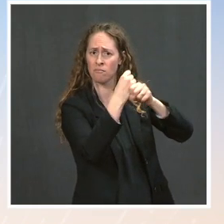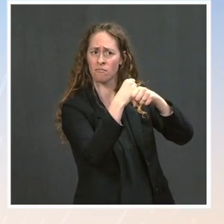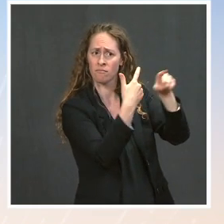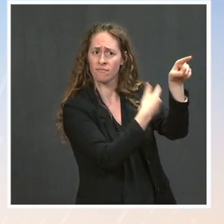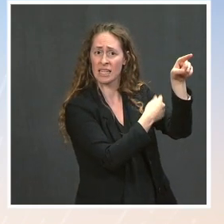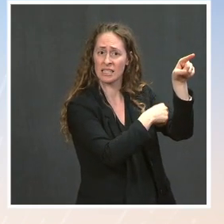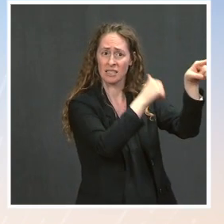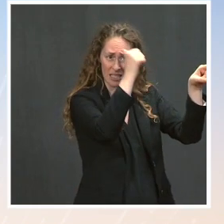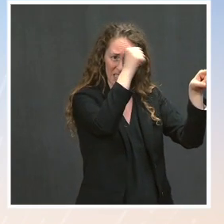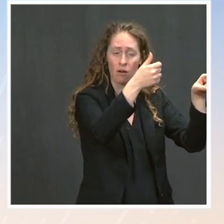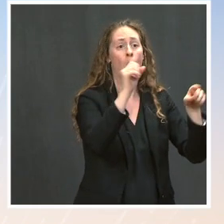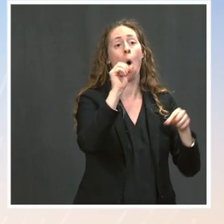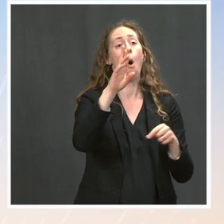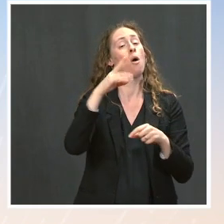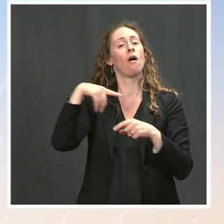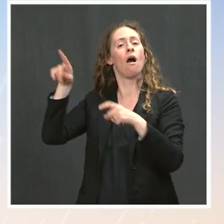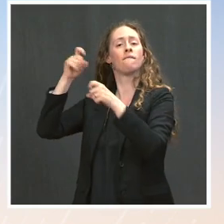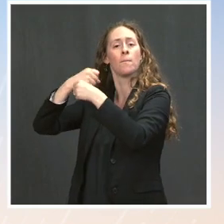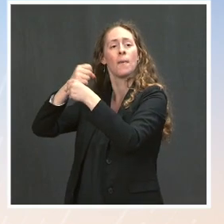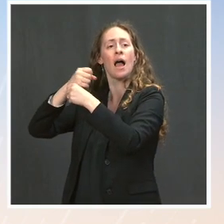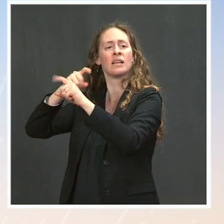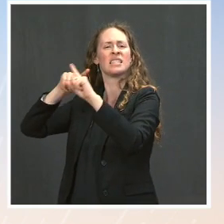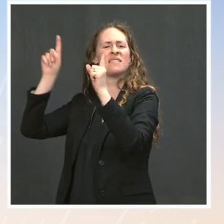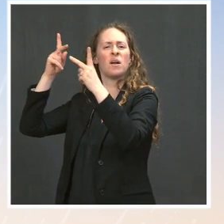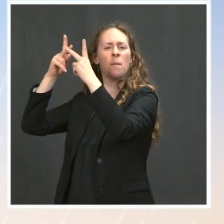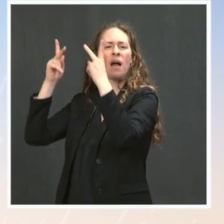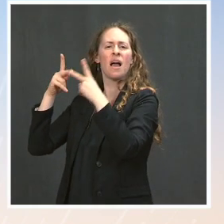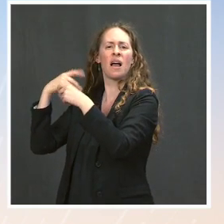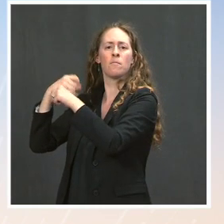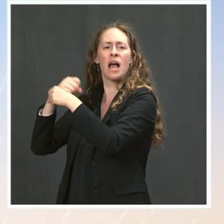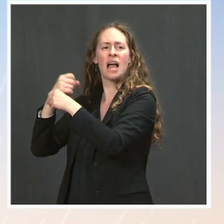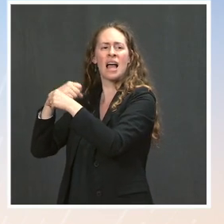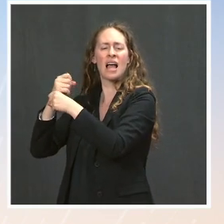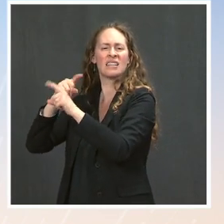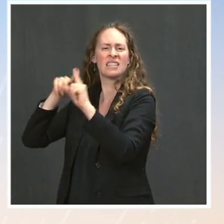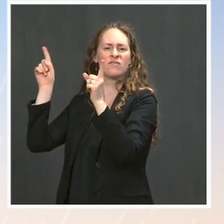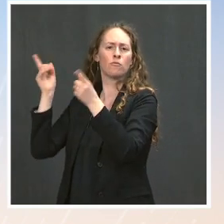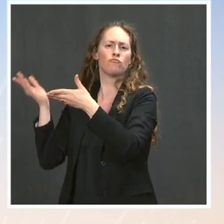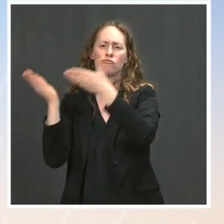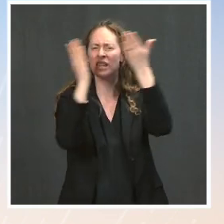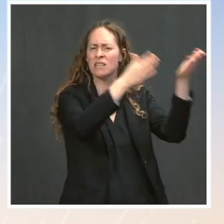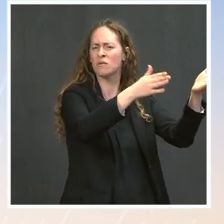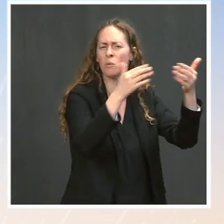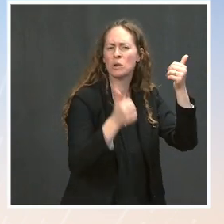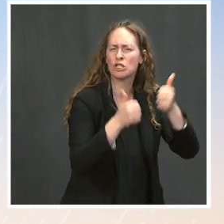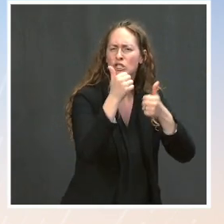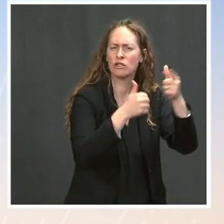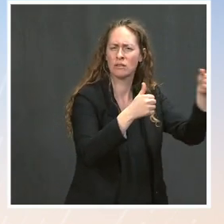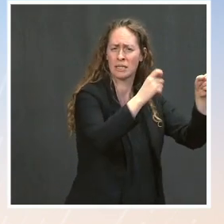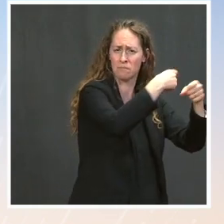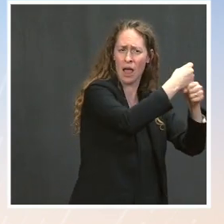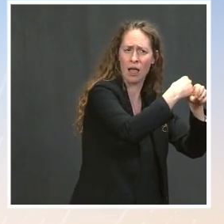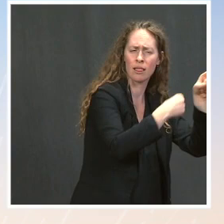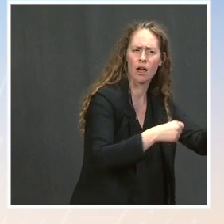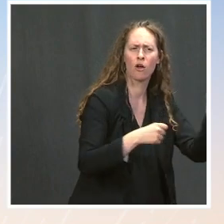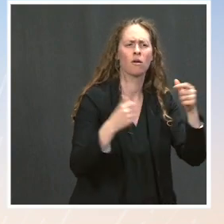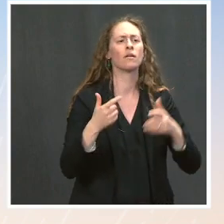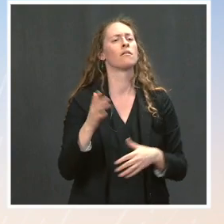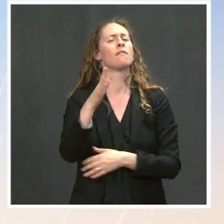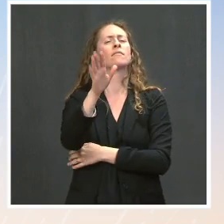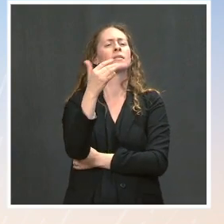to other manufacturers working on other vaccines? Sure. Well, on the second question, I think I mentioned another